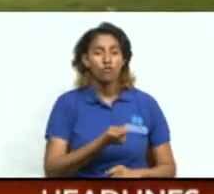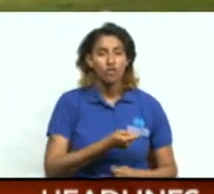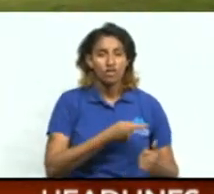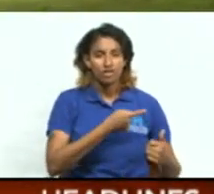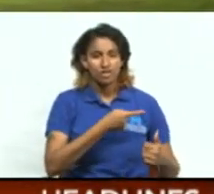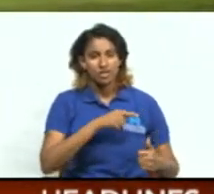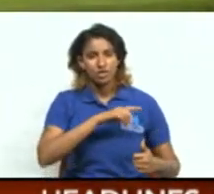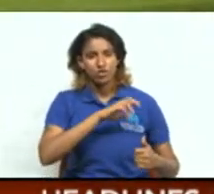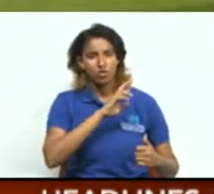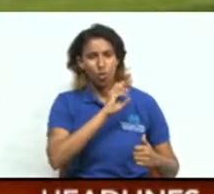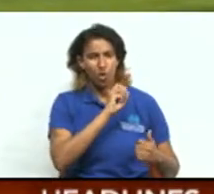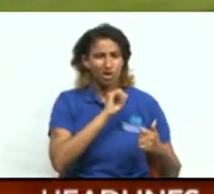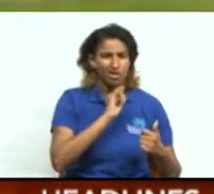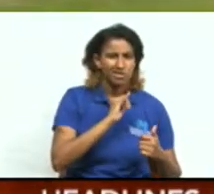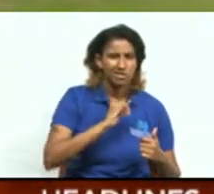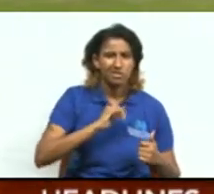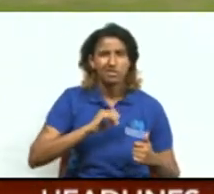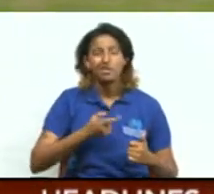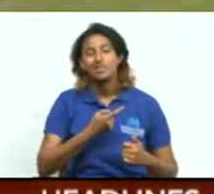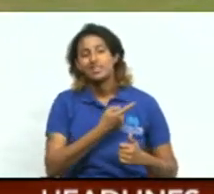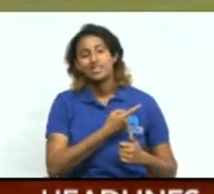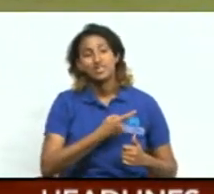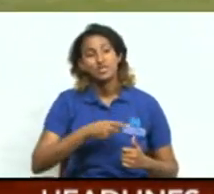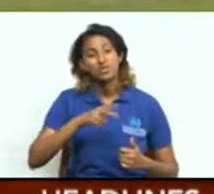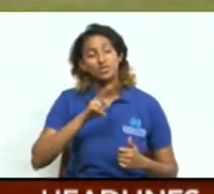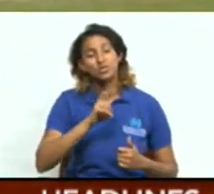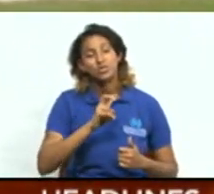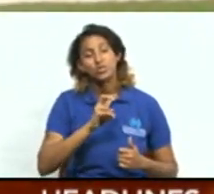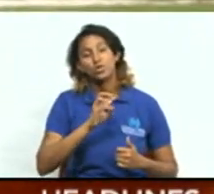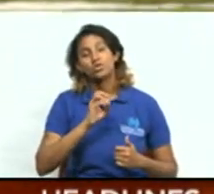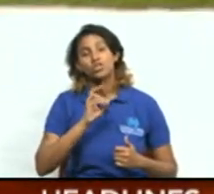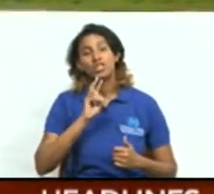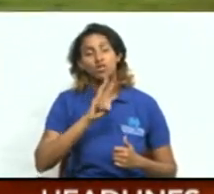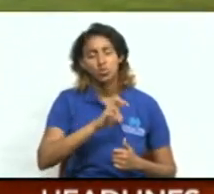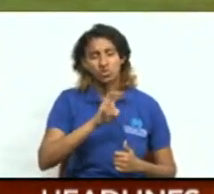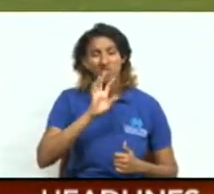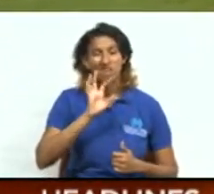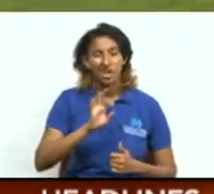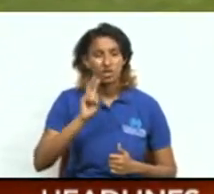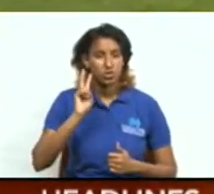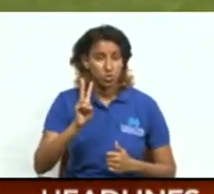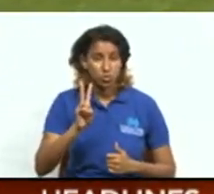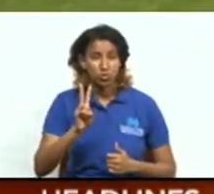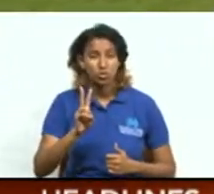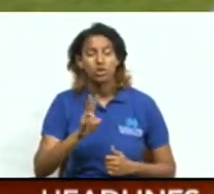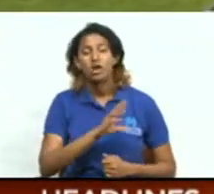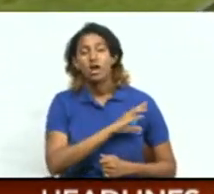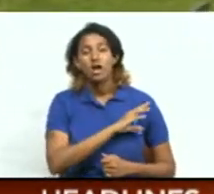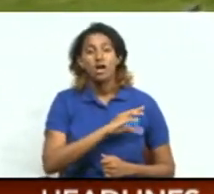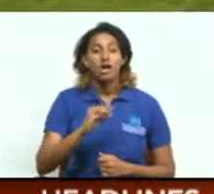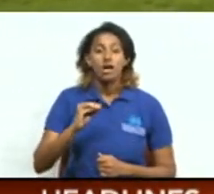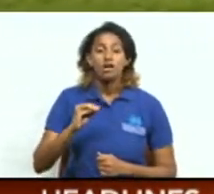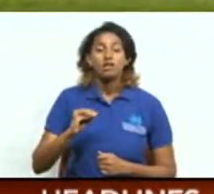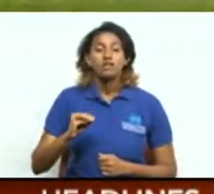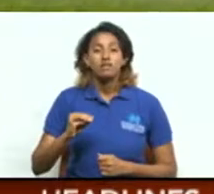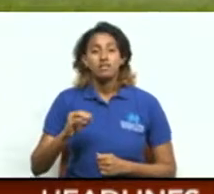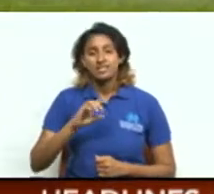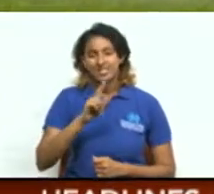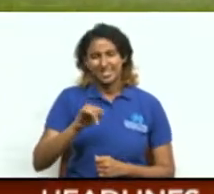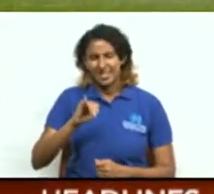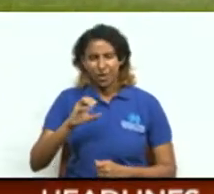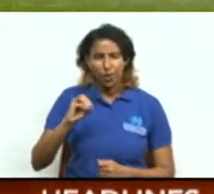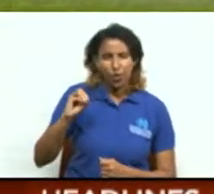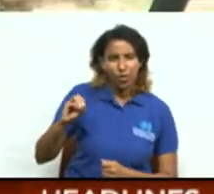victor, shooting 4 over par 292 over 4 rounds. But 9 shots behind was a young TNT golfer, Zico Corrêa, who